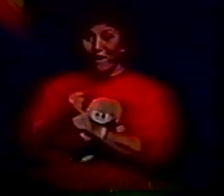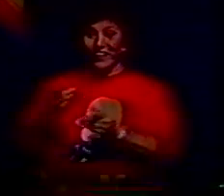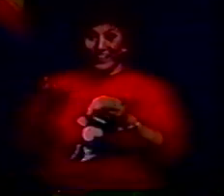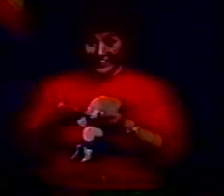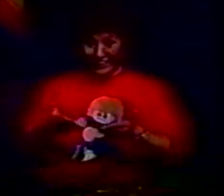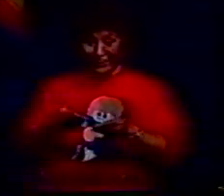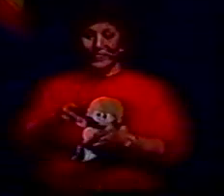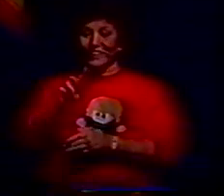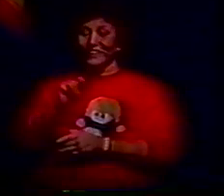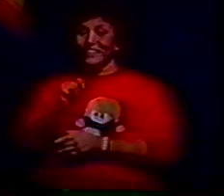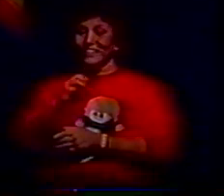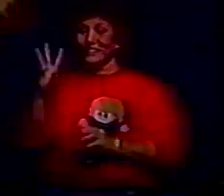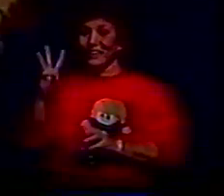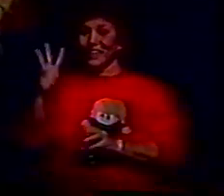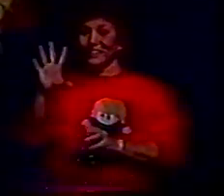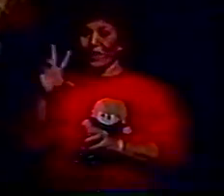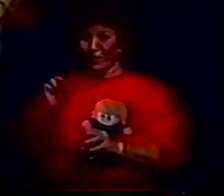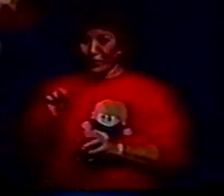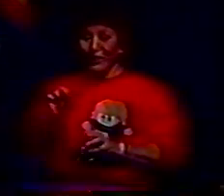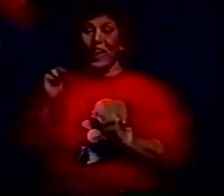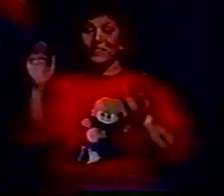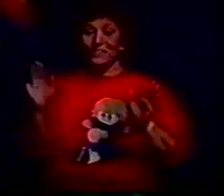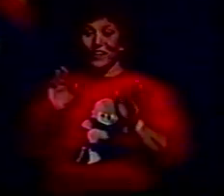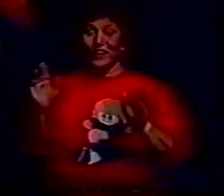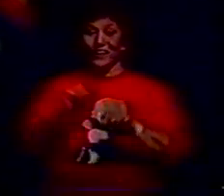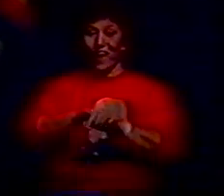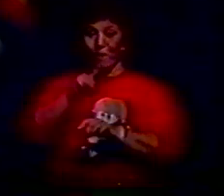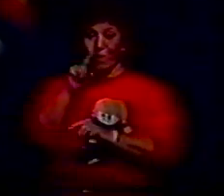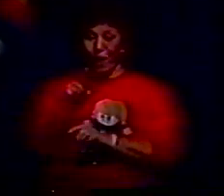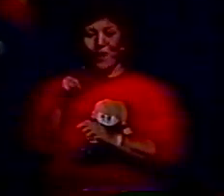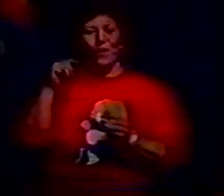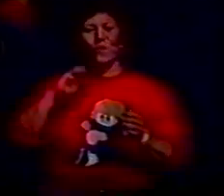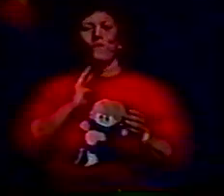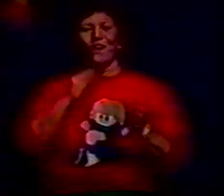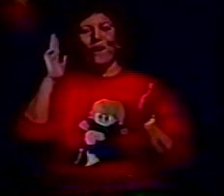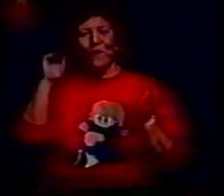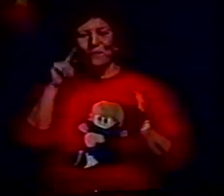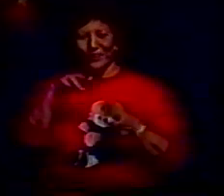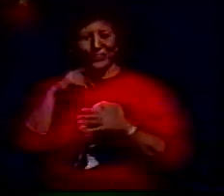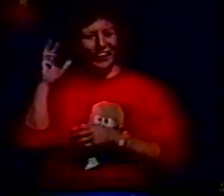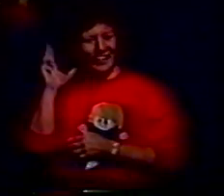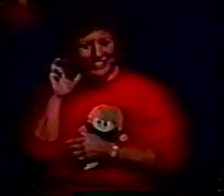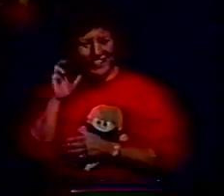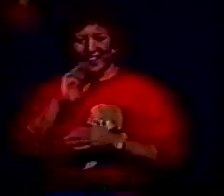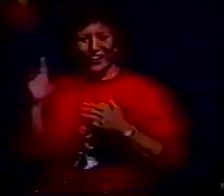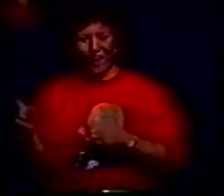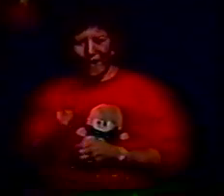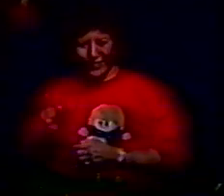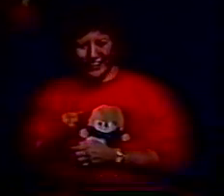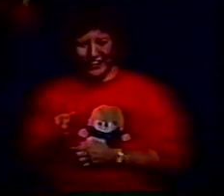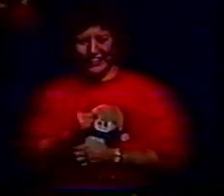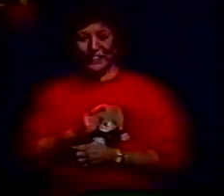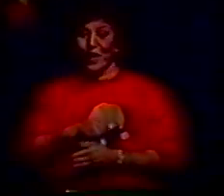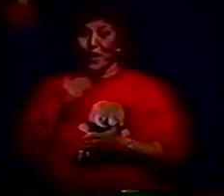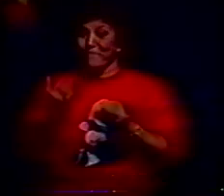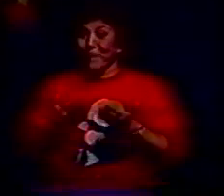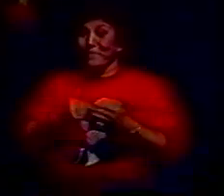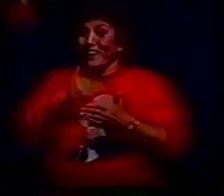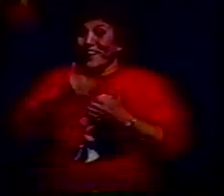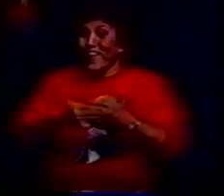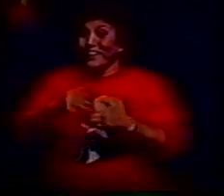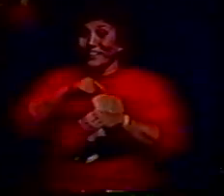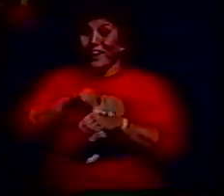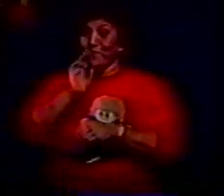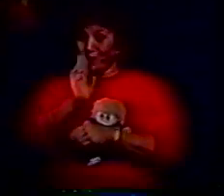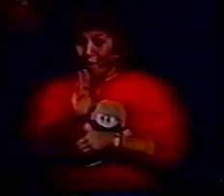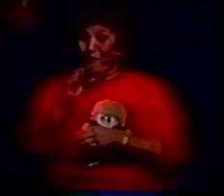on TCI in Boulder. So we hope you will listen all the time, and maybe next time your voice will be the